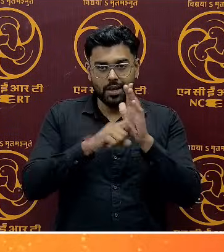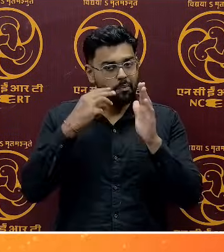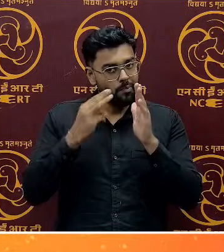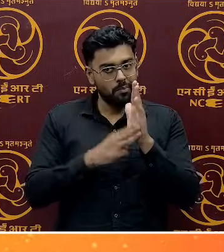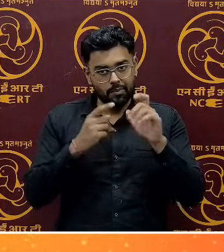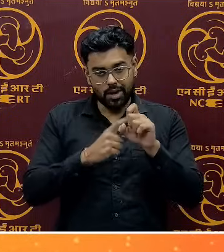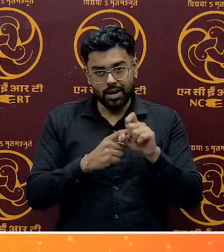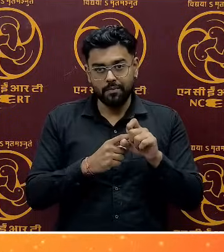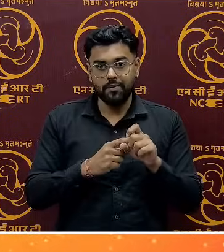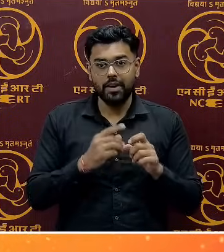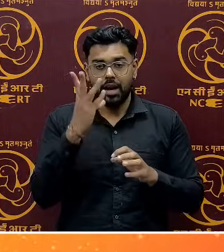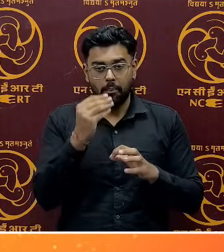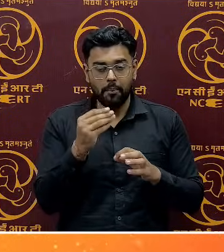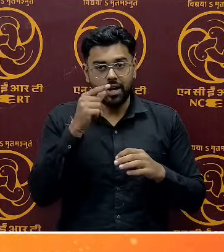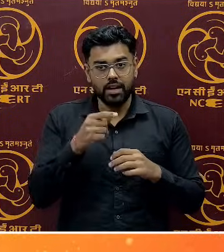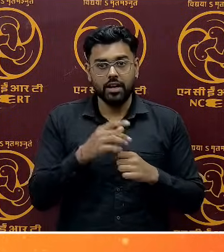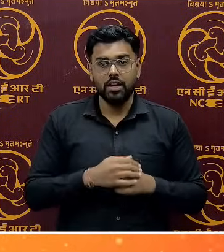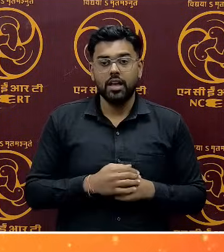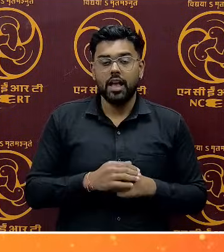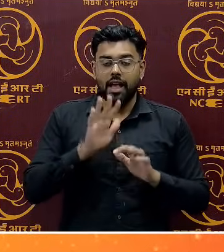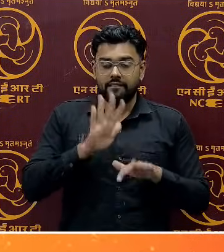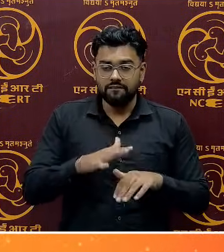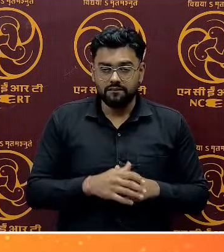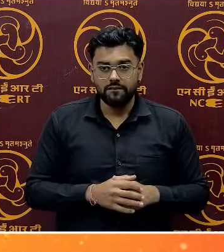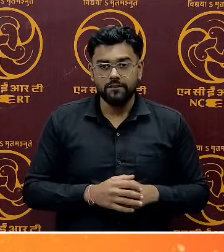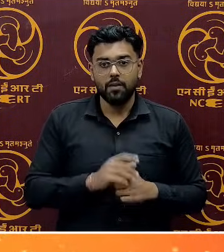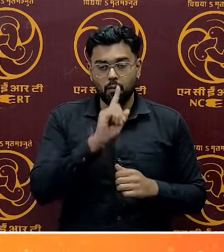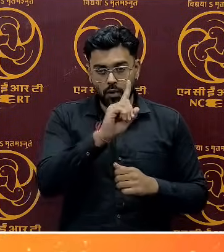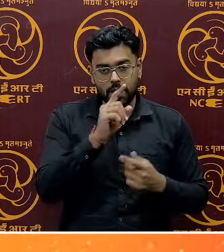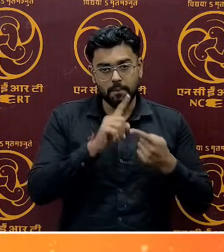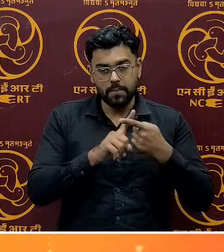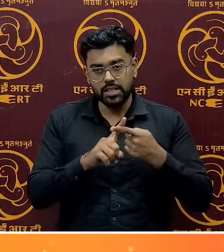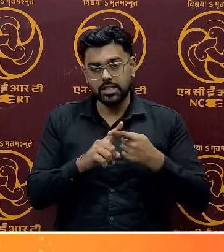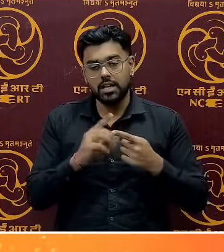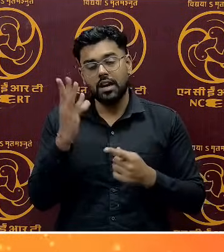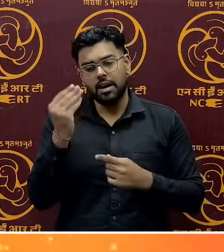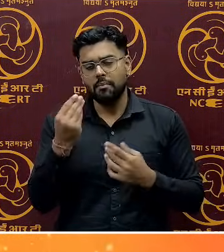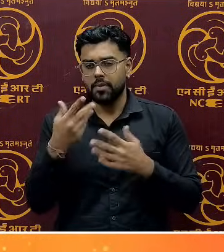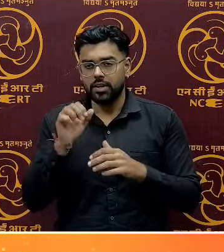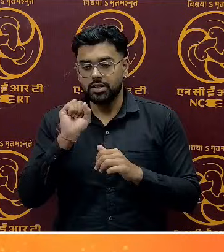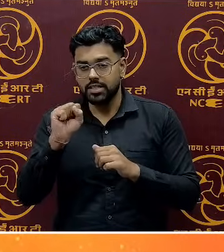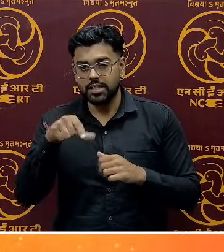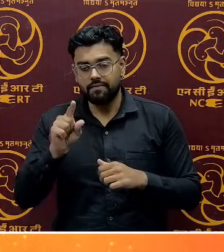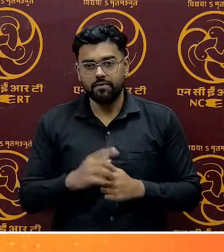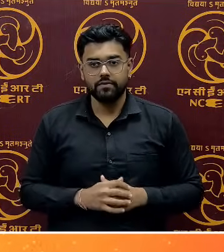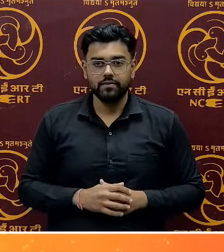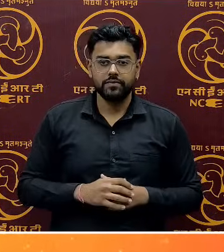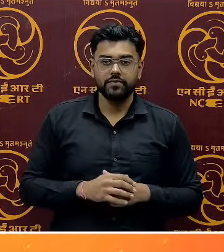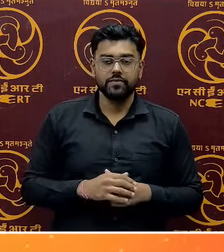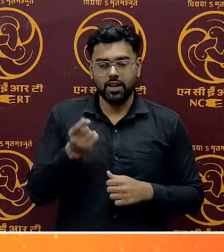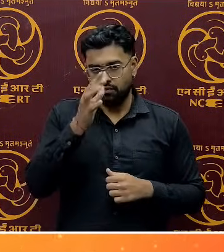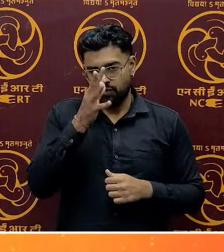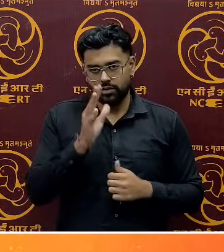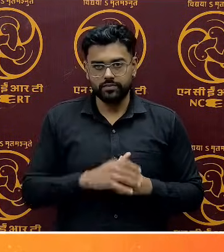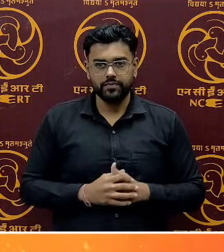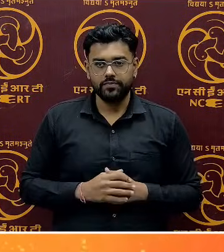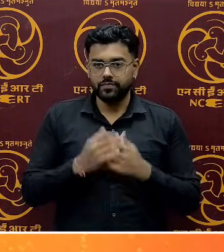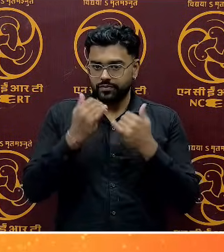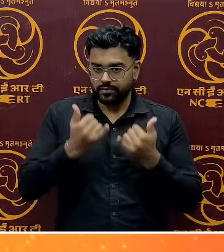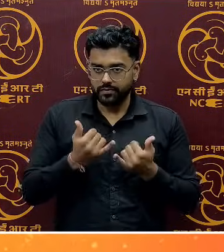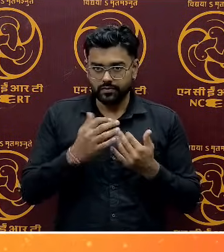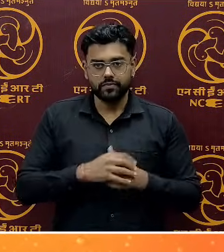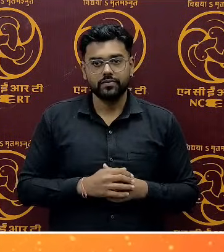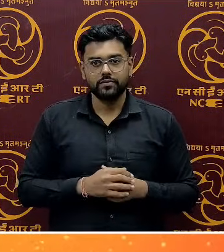two factors, one and the number itself. Right. Okay. So, the statement this is false. Now, let us come